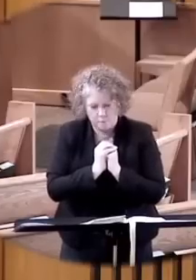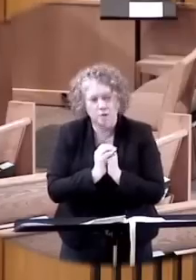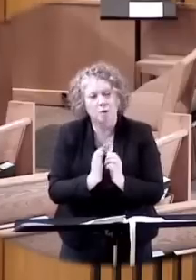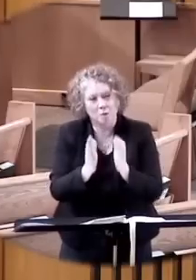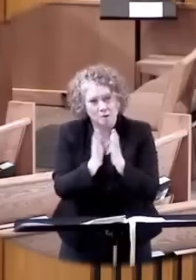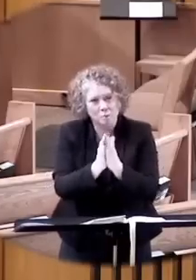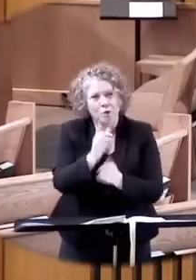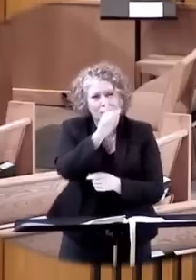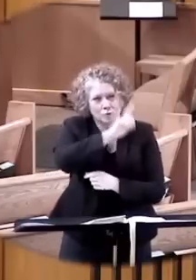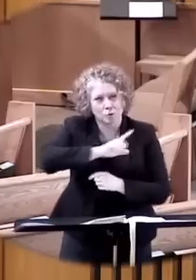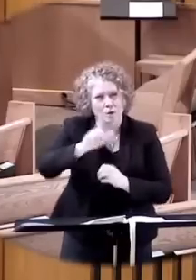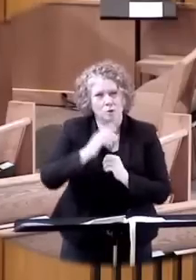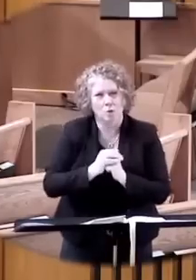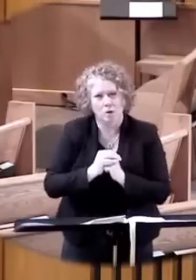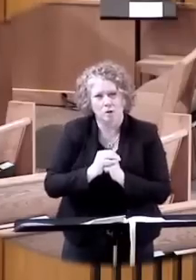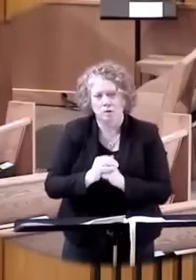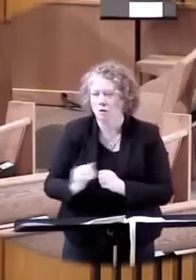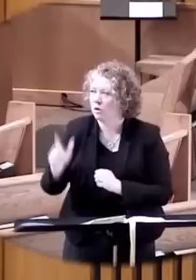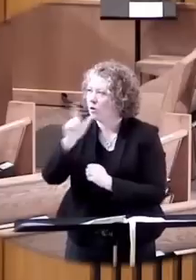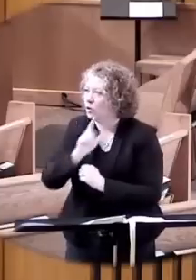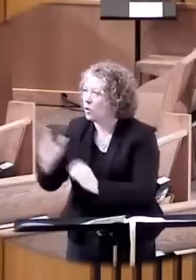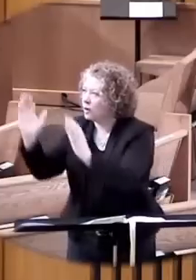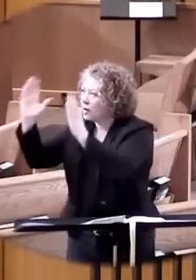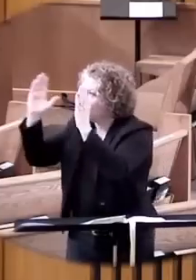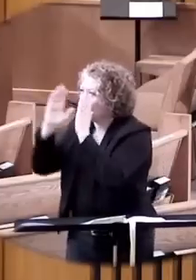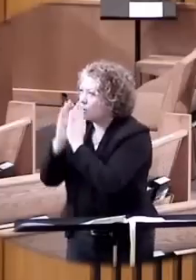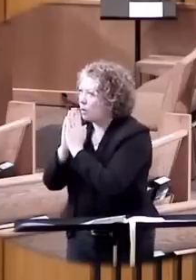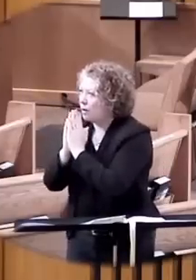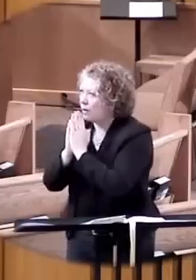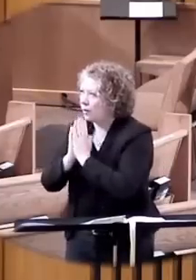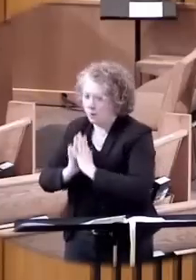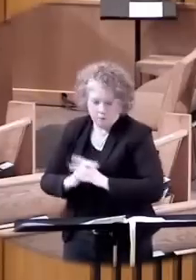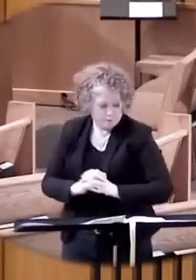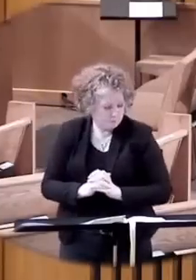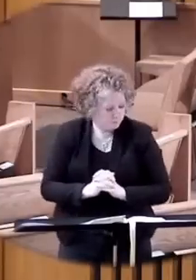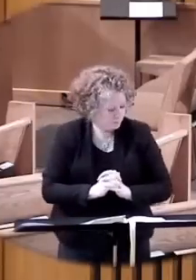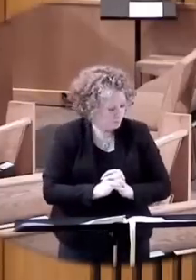let us pray to the Lord. Lord, hear our prayer.